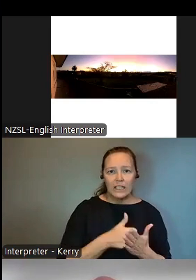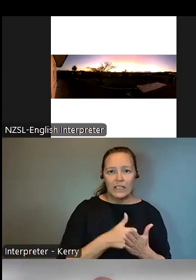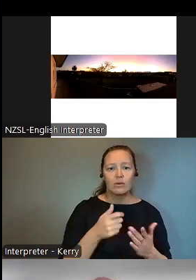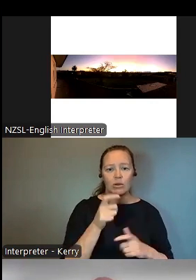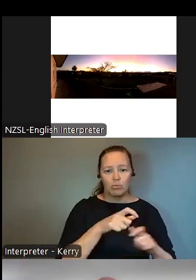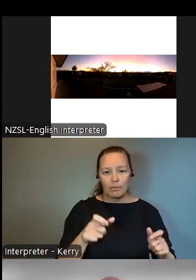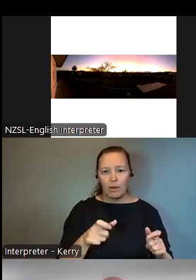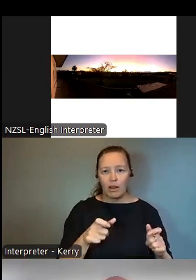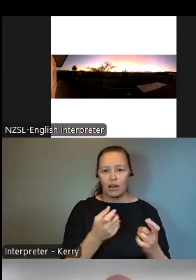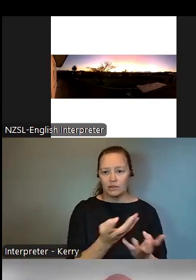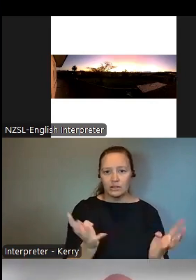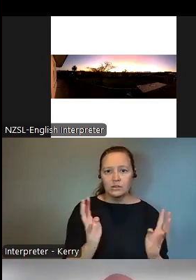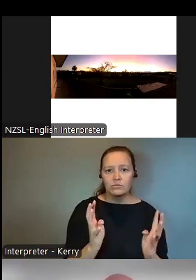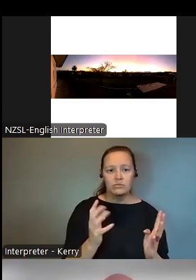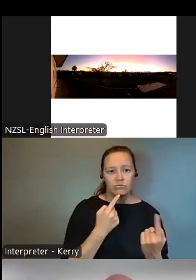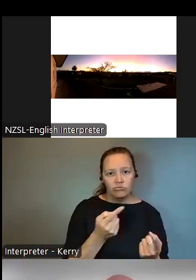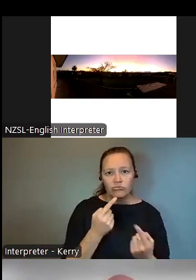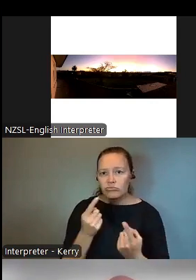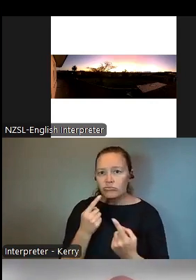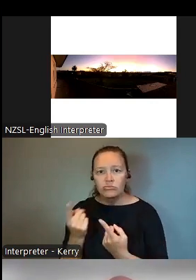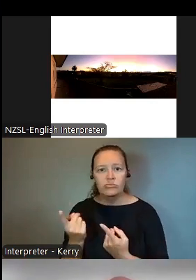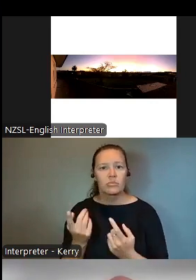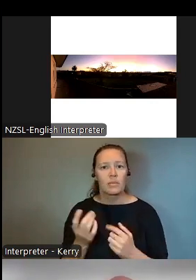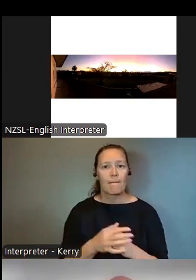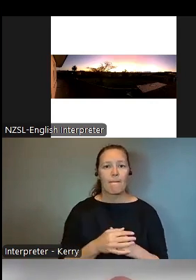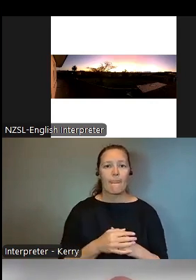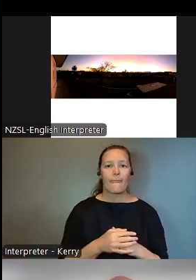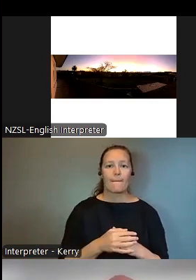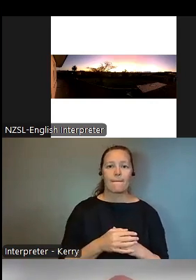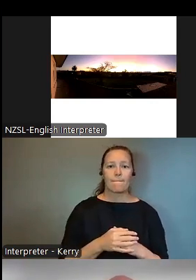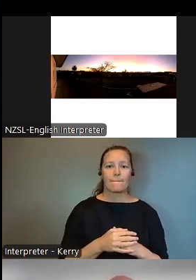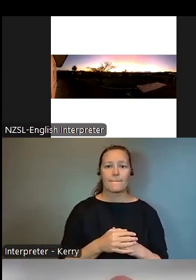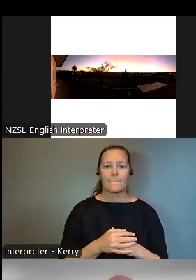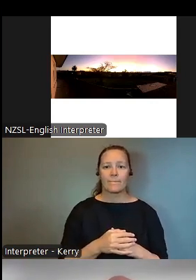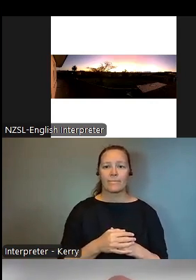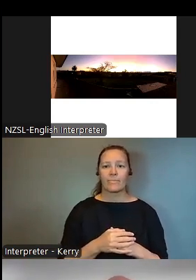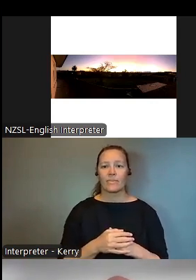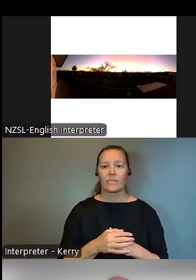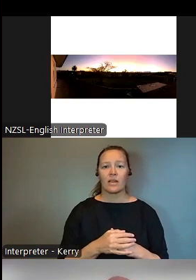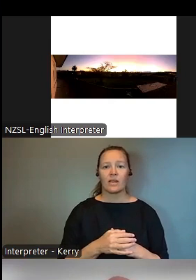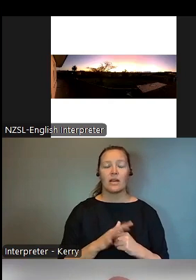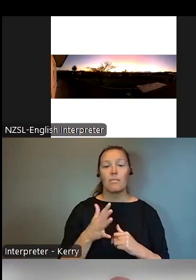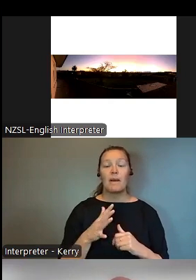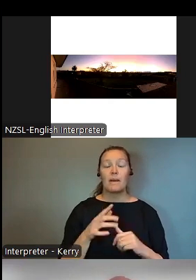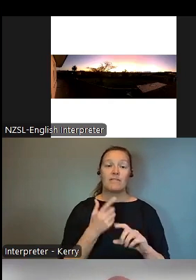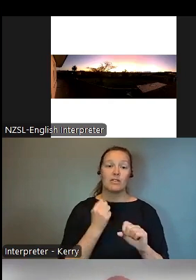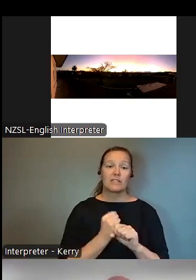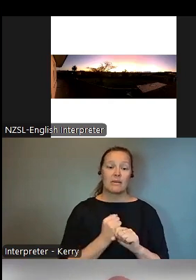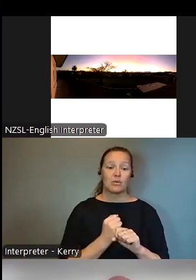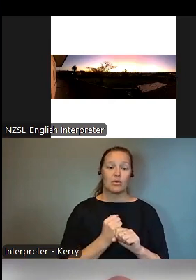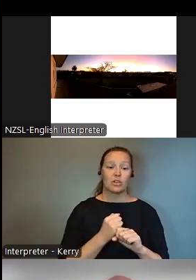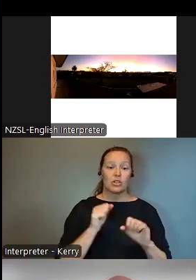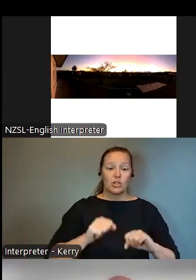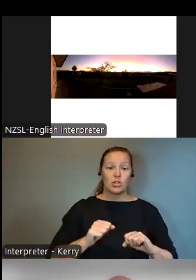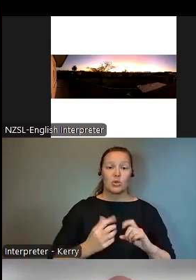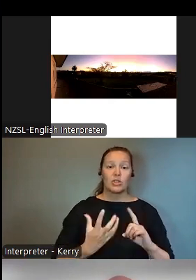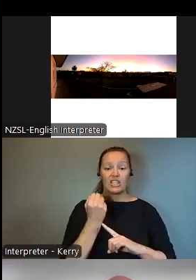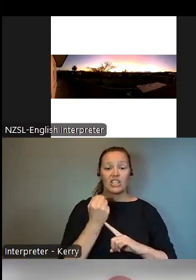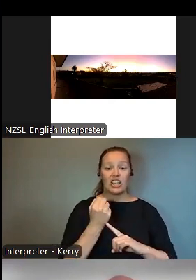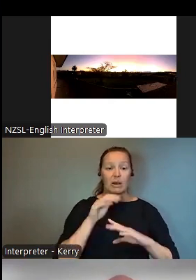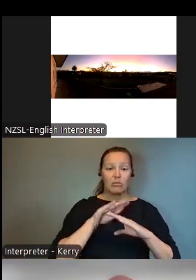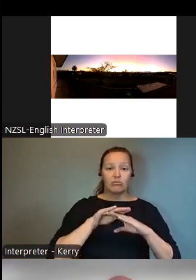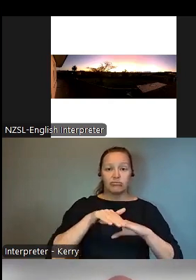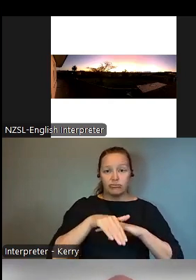you? Is it, maybe it's something like falling student achievement. If your achievement is